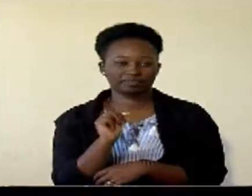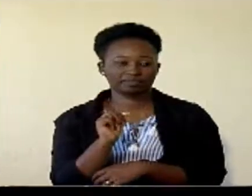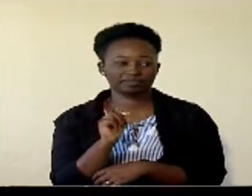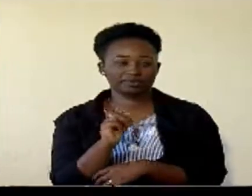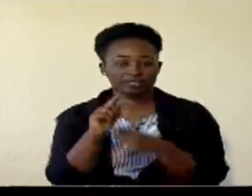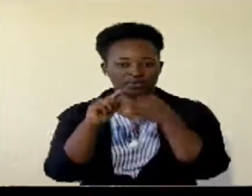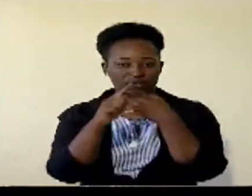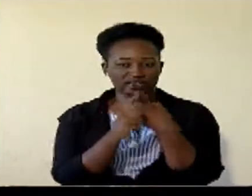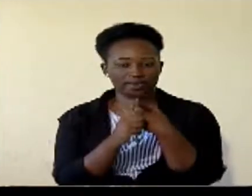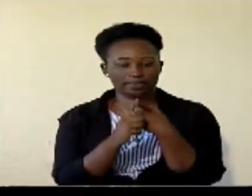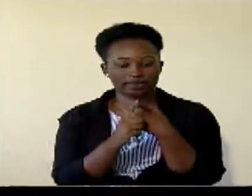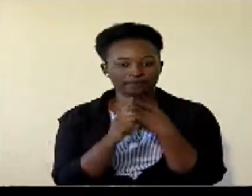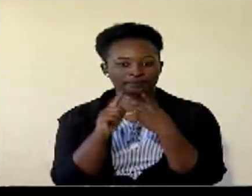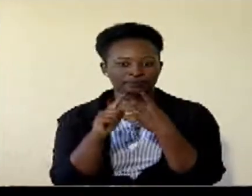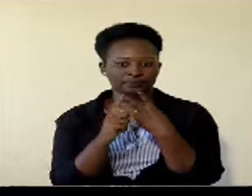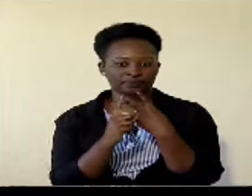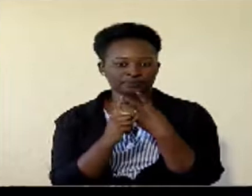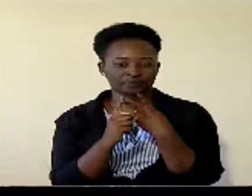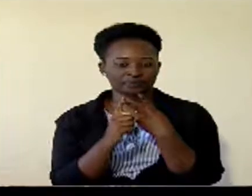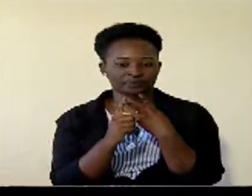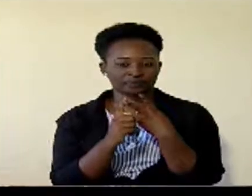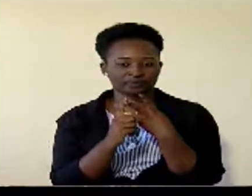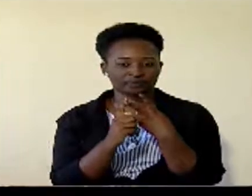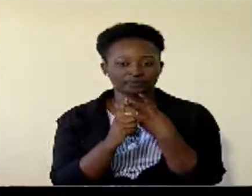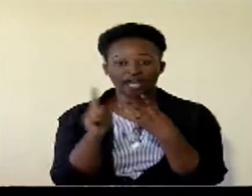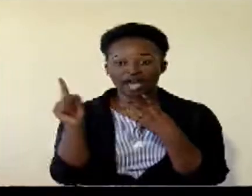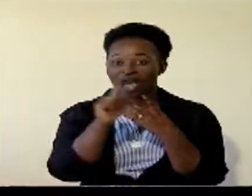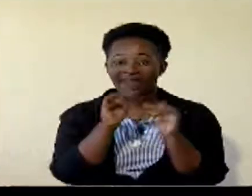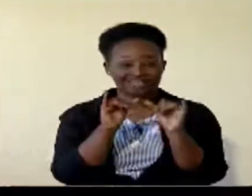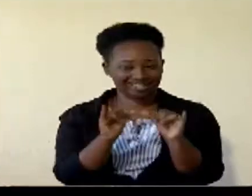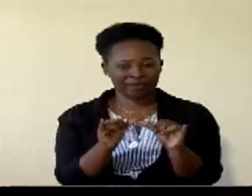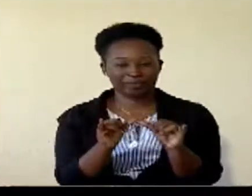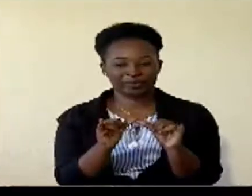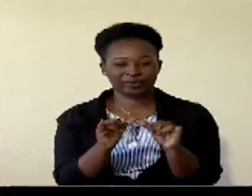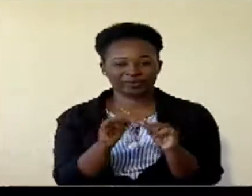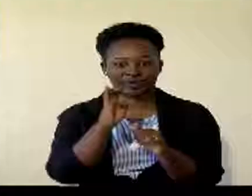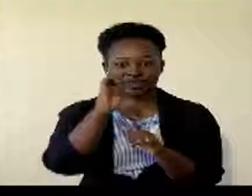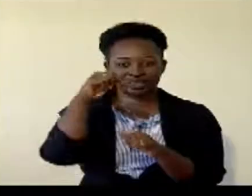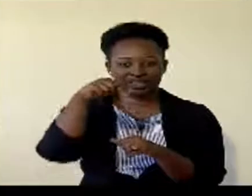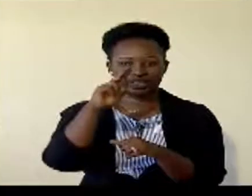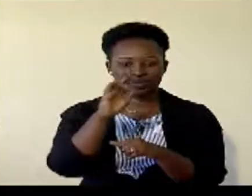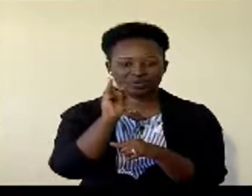That is one. The other one is unstable equilibrium.